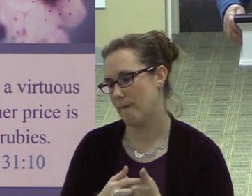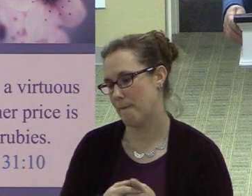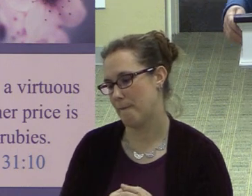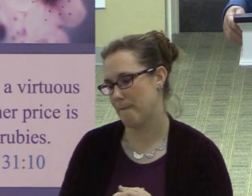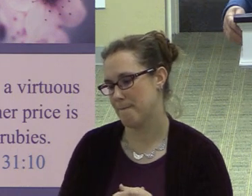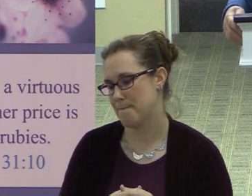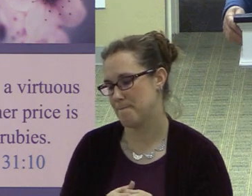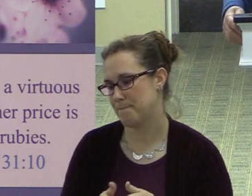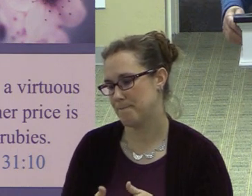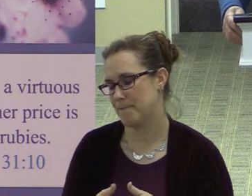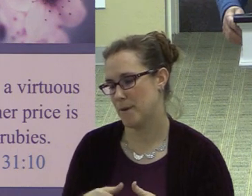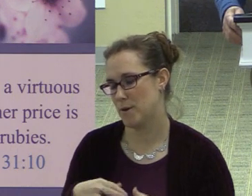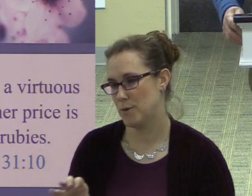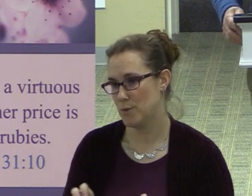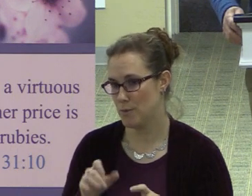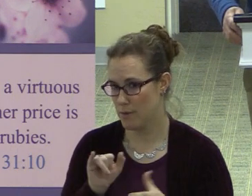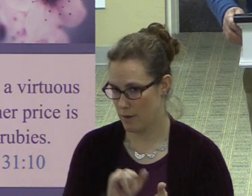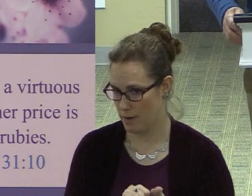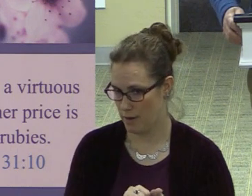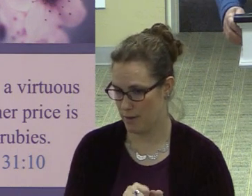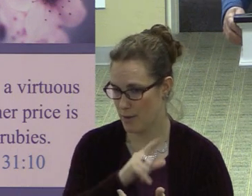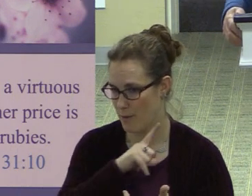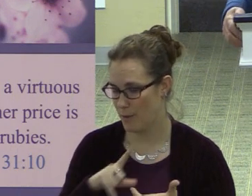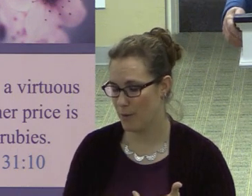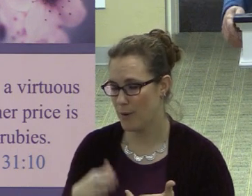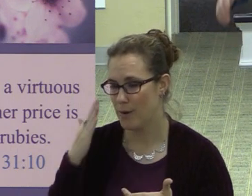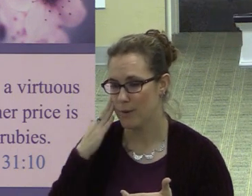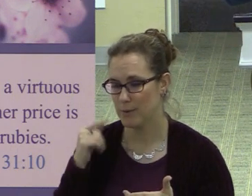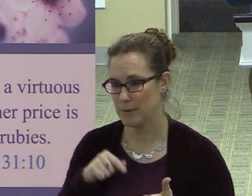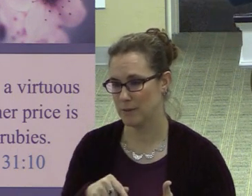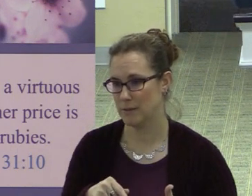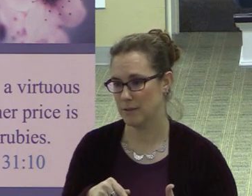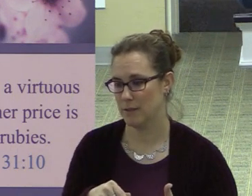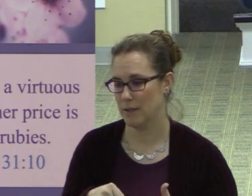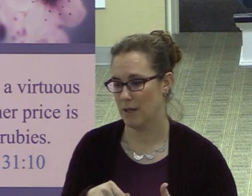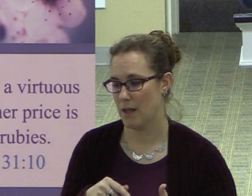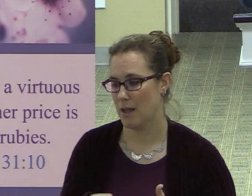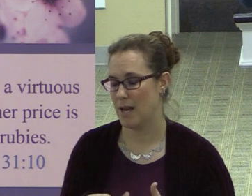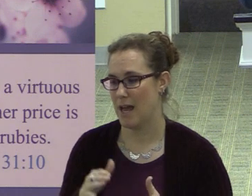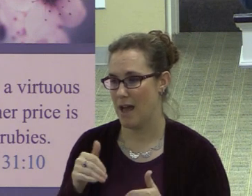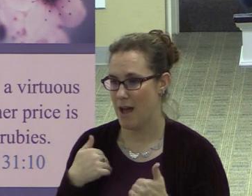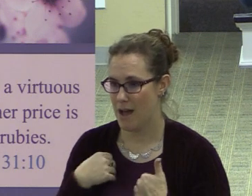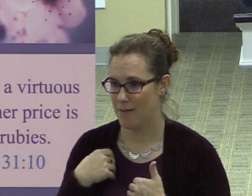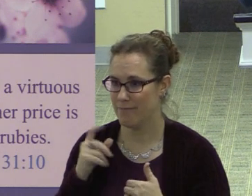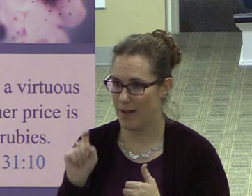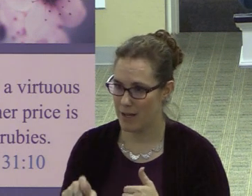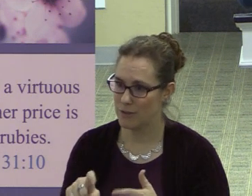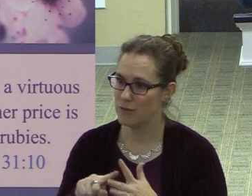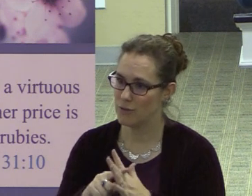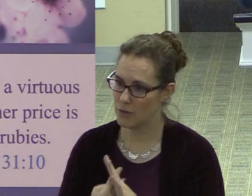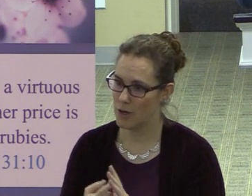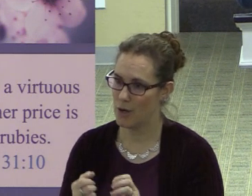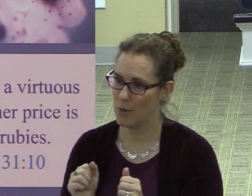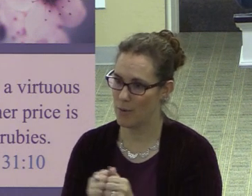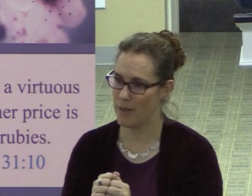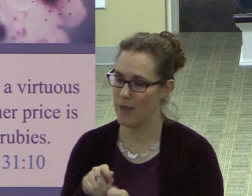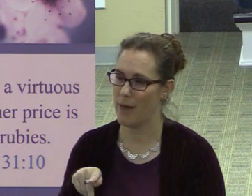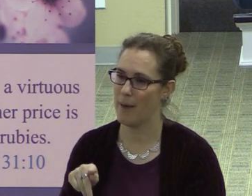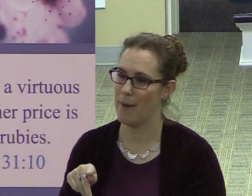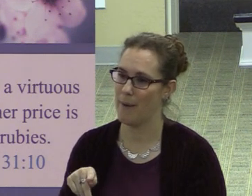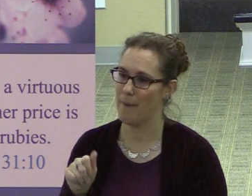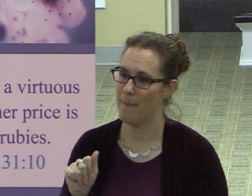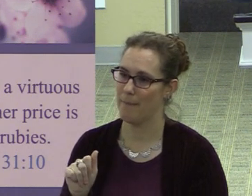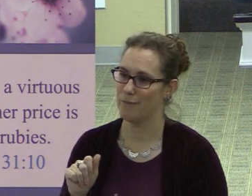In order to do that, the Lord knows this. It has to start with a paradigm shift in thinking, which